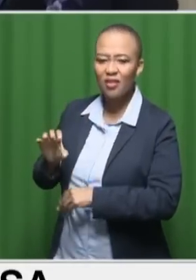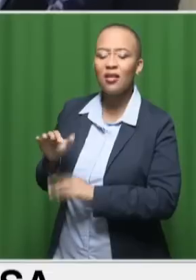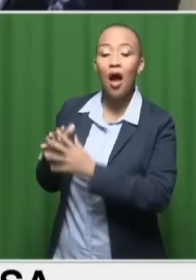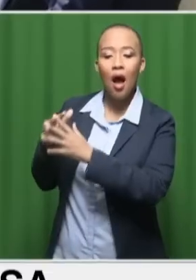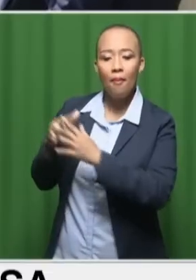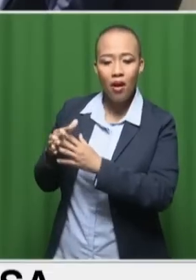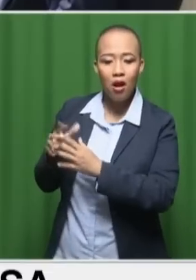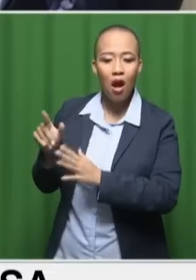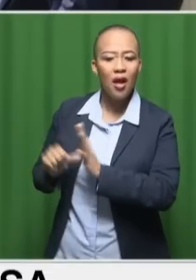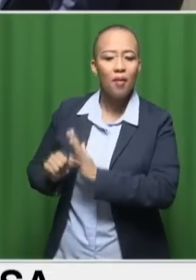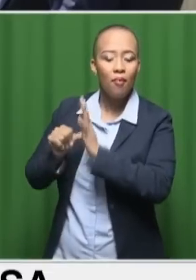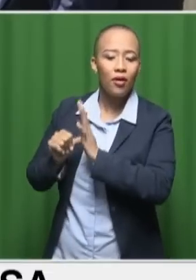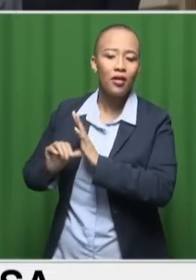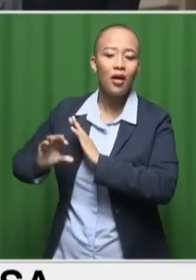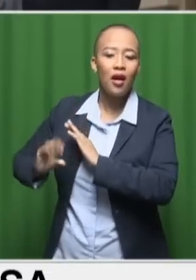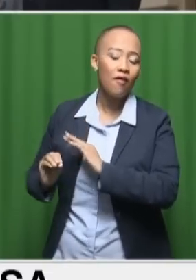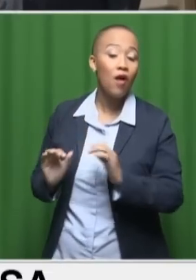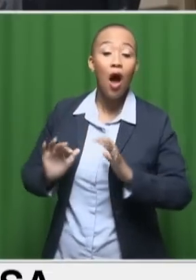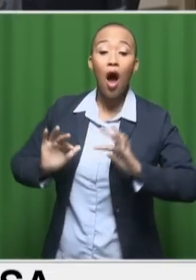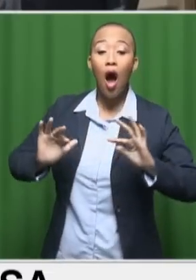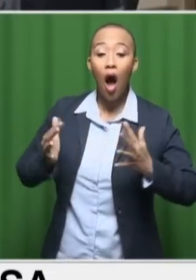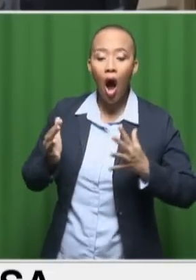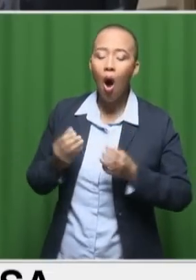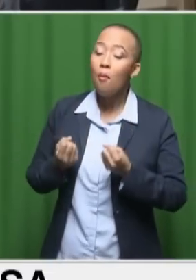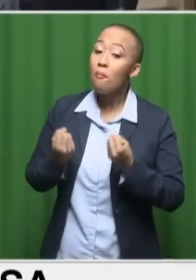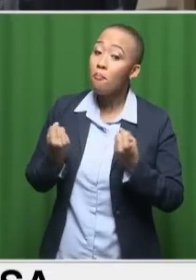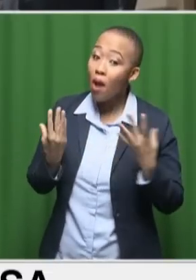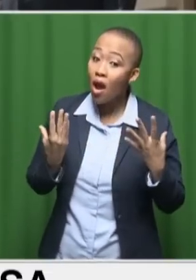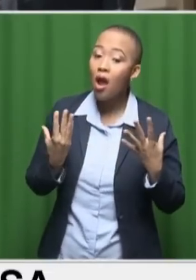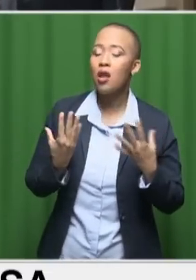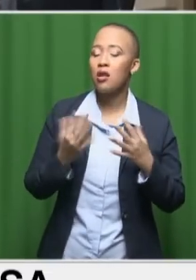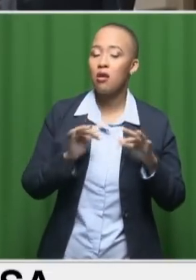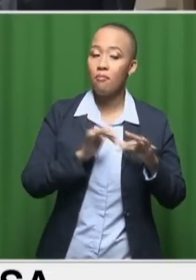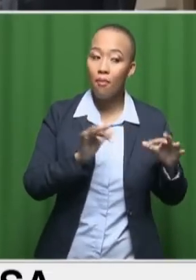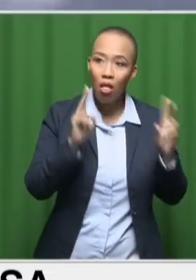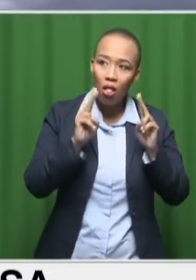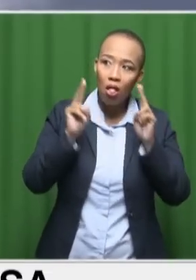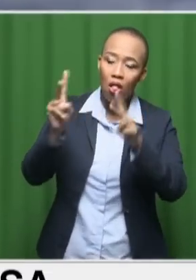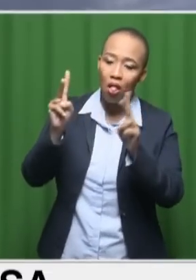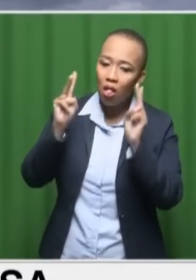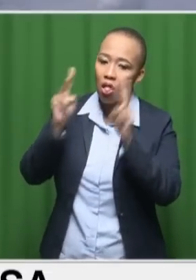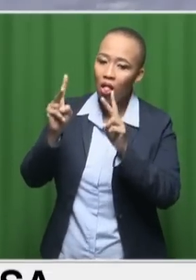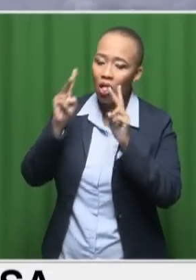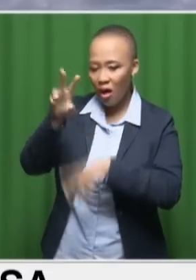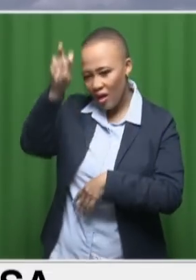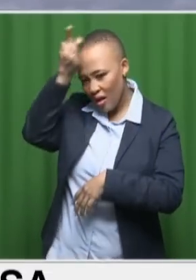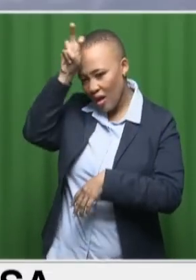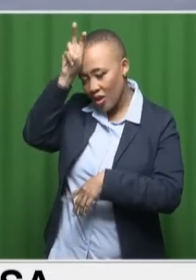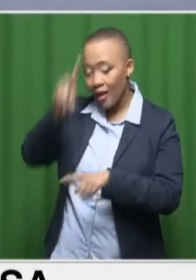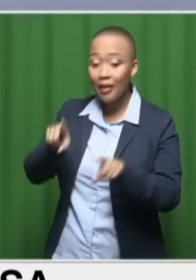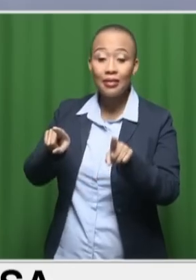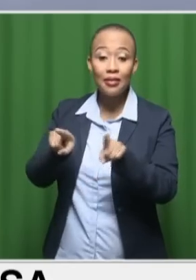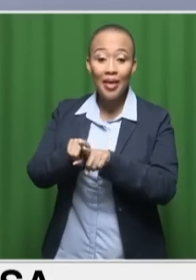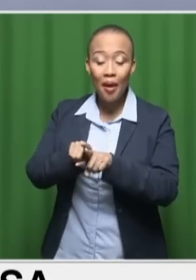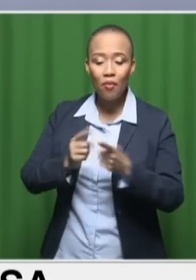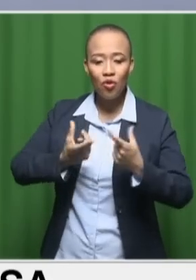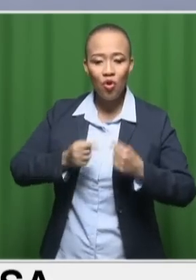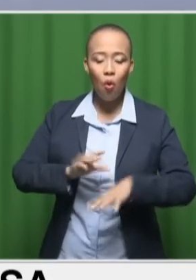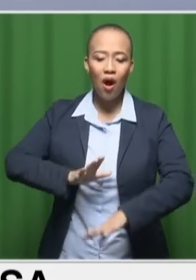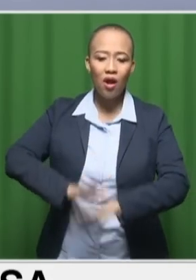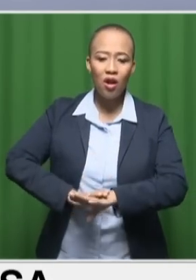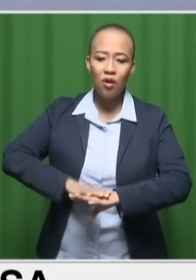a country that is very reactive to specific situations on the ground, and South Africa does need to become more proactive. So this visit